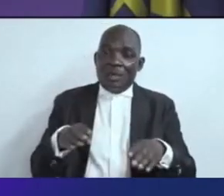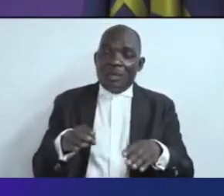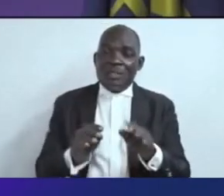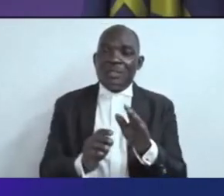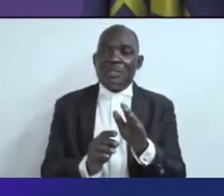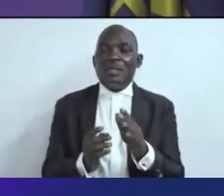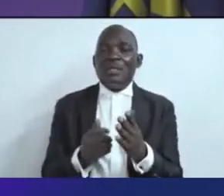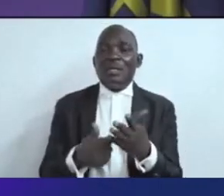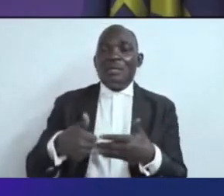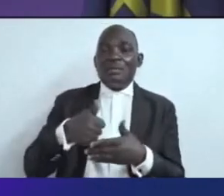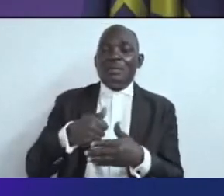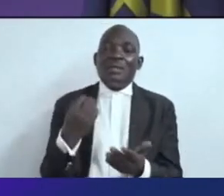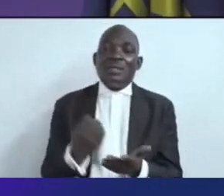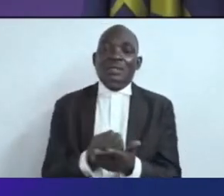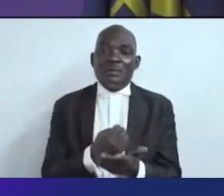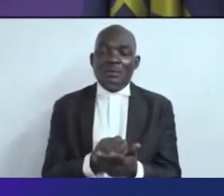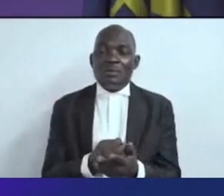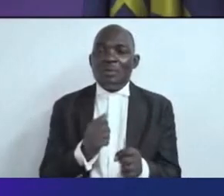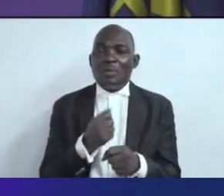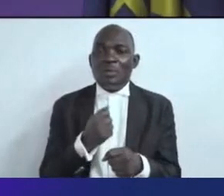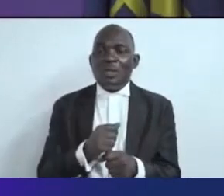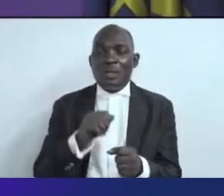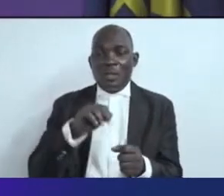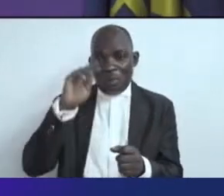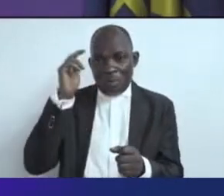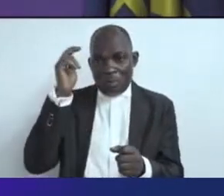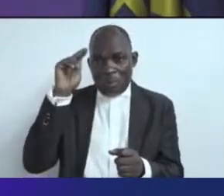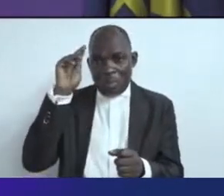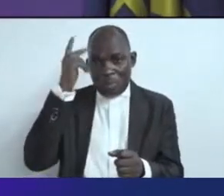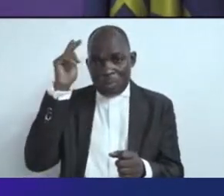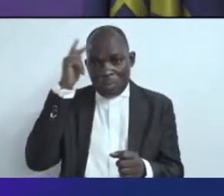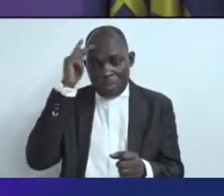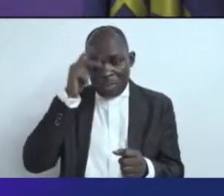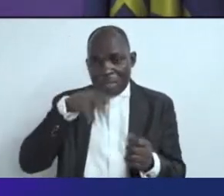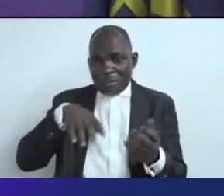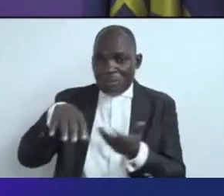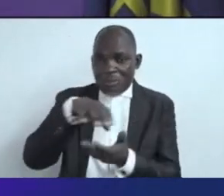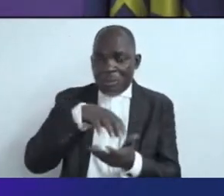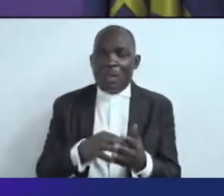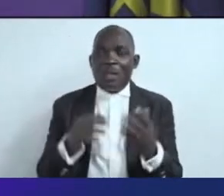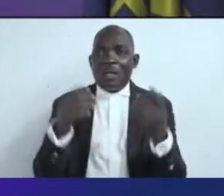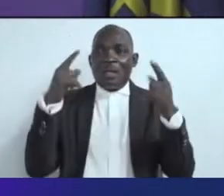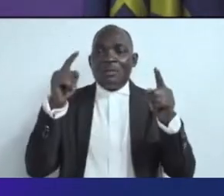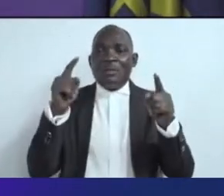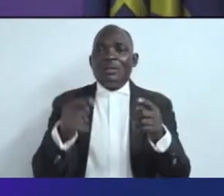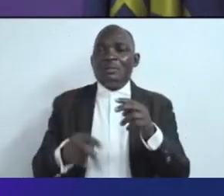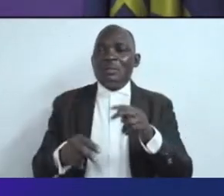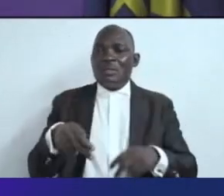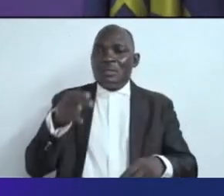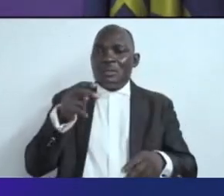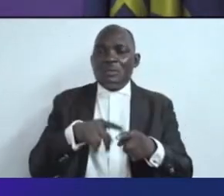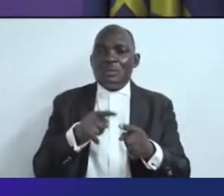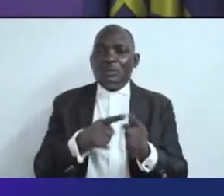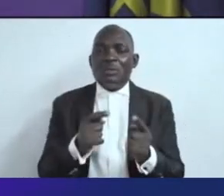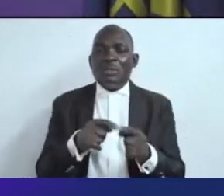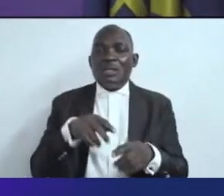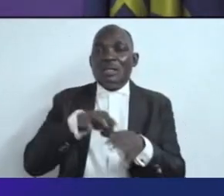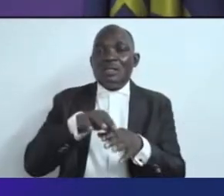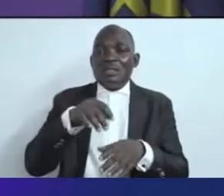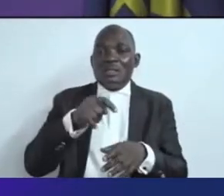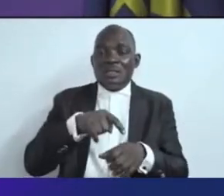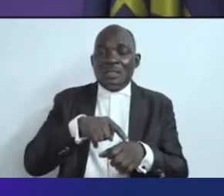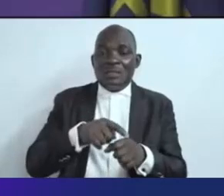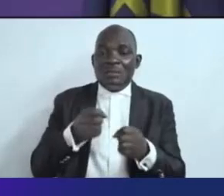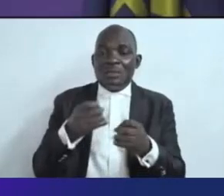economies, escalating geopolitical tensions, and rising uncertainties related to elections in